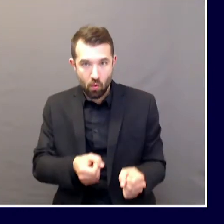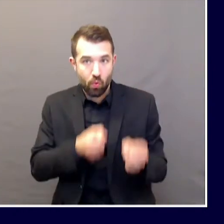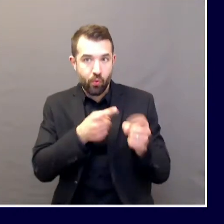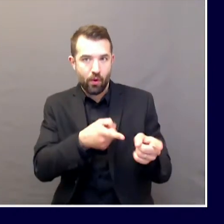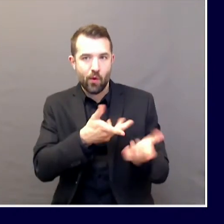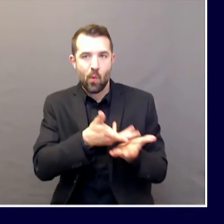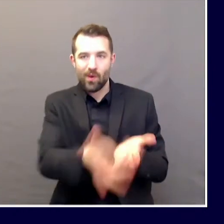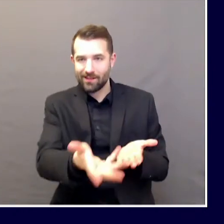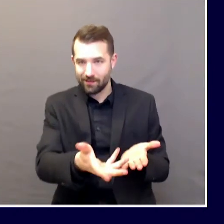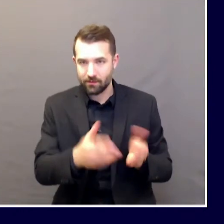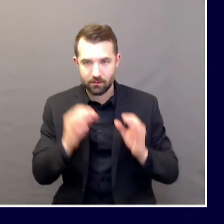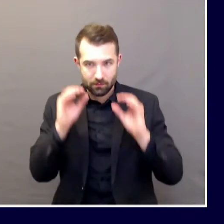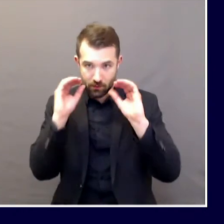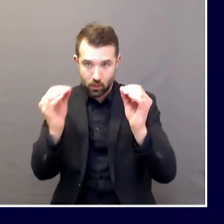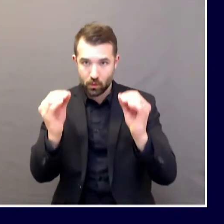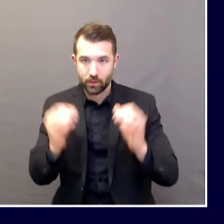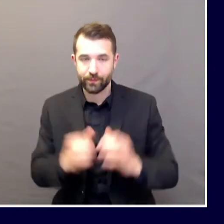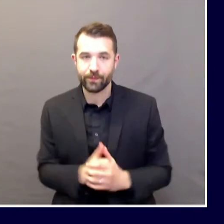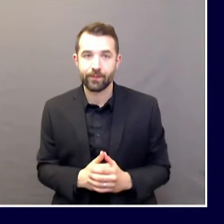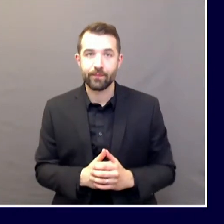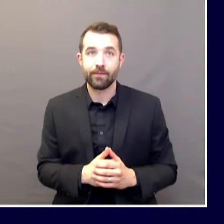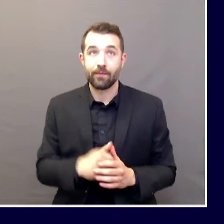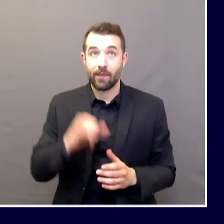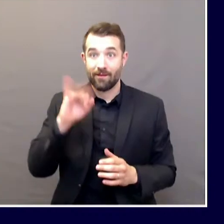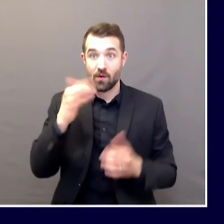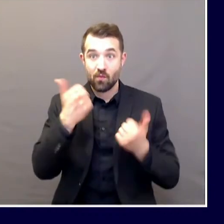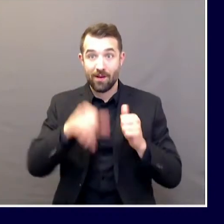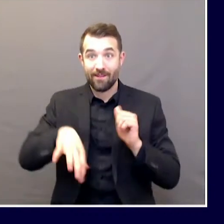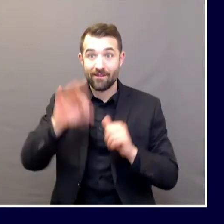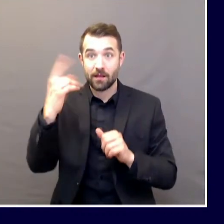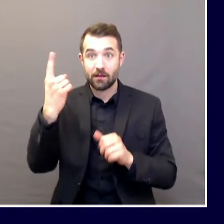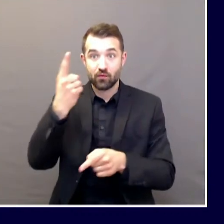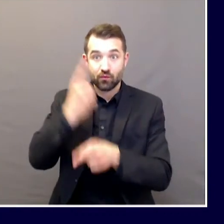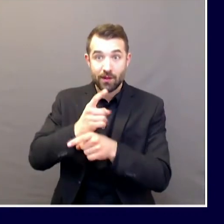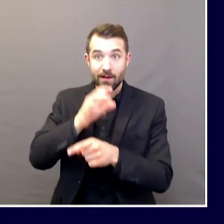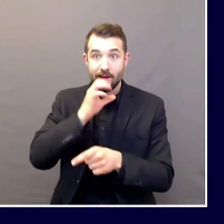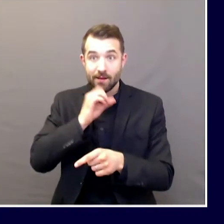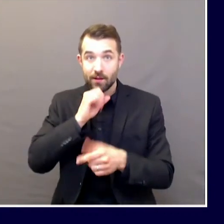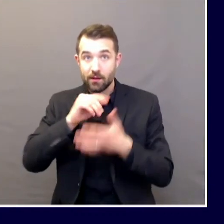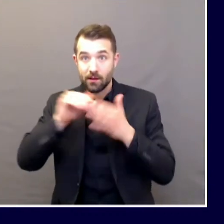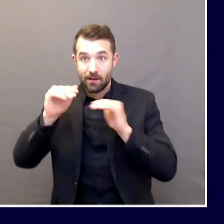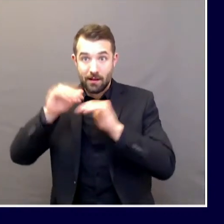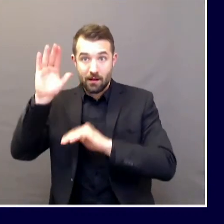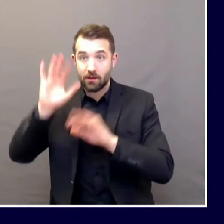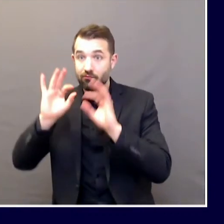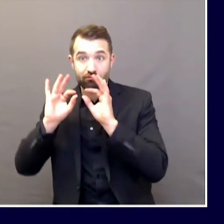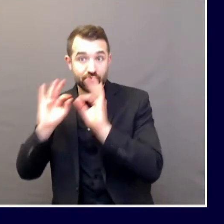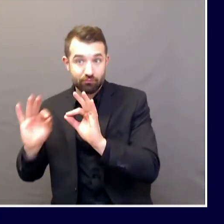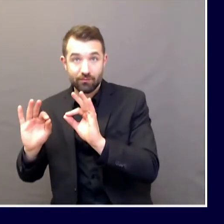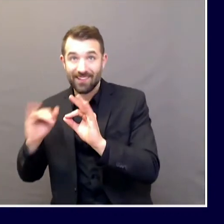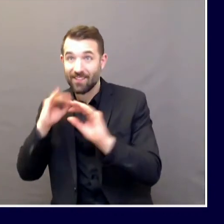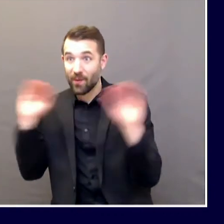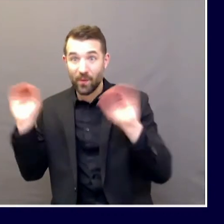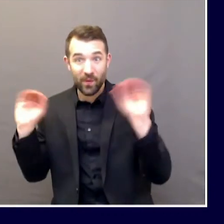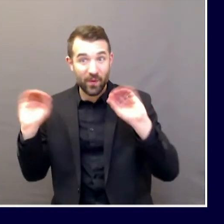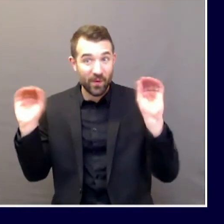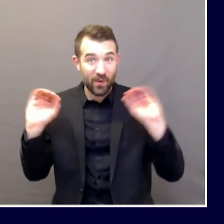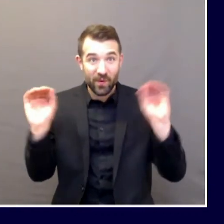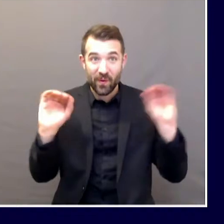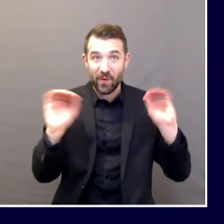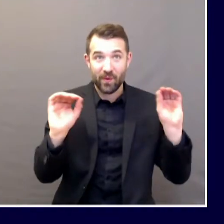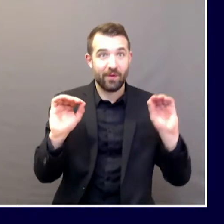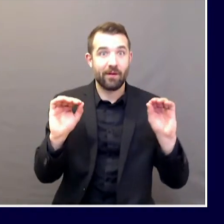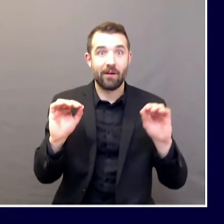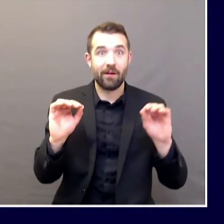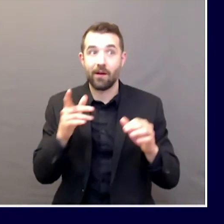after attempting to find somebody who is age eligible or a spouse who may be with them who is not scheduled